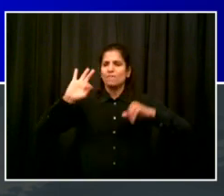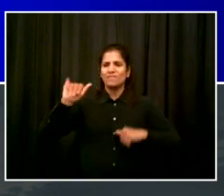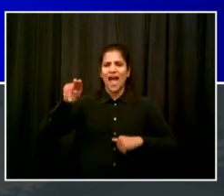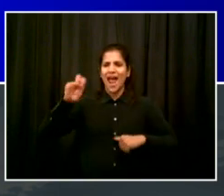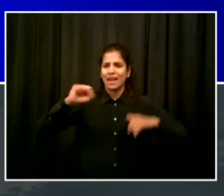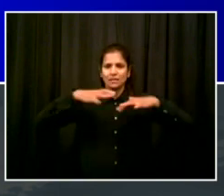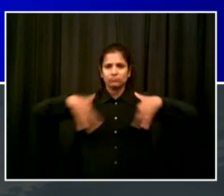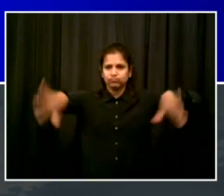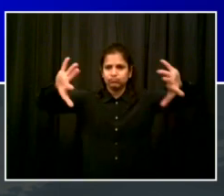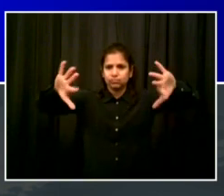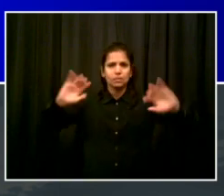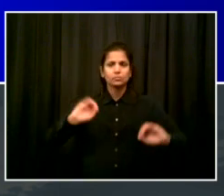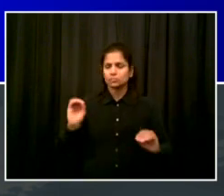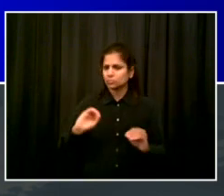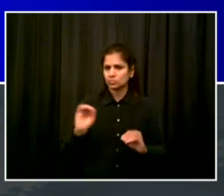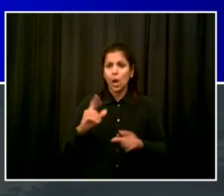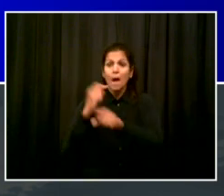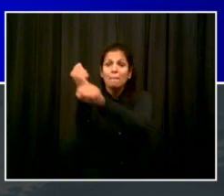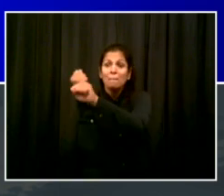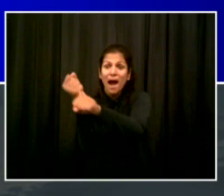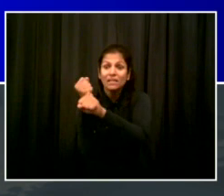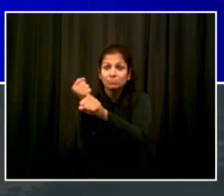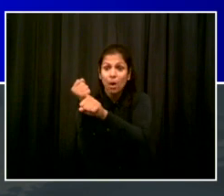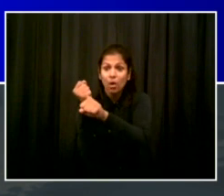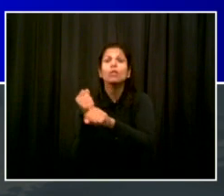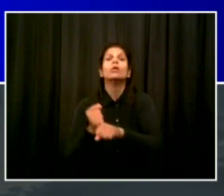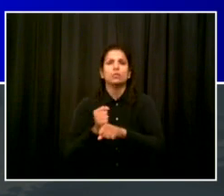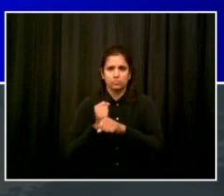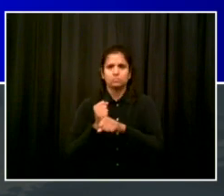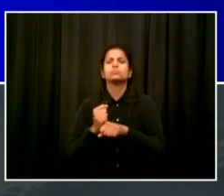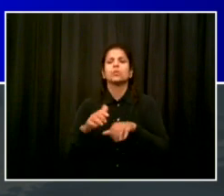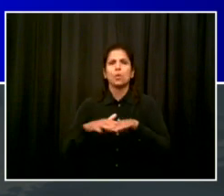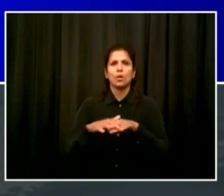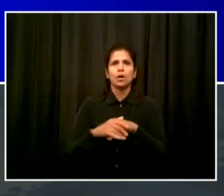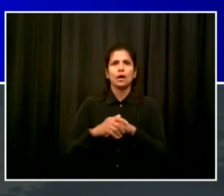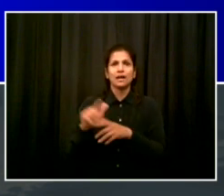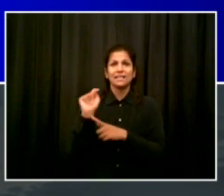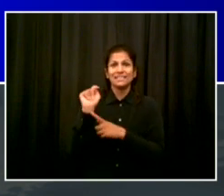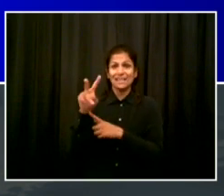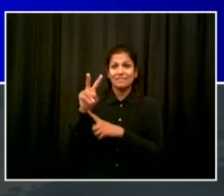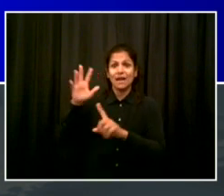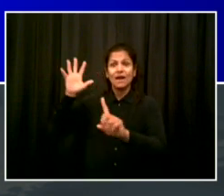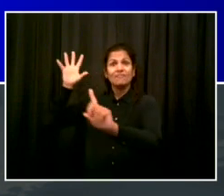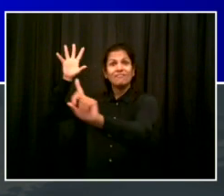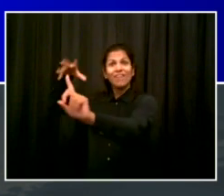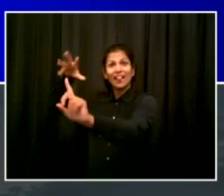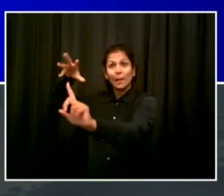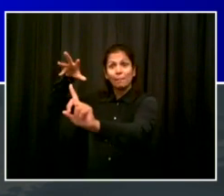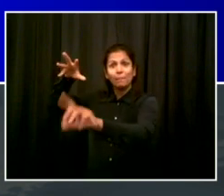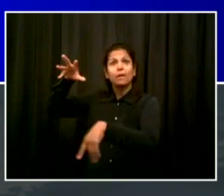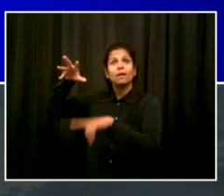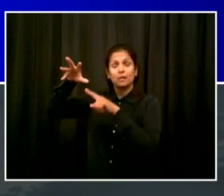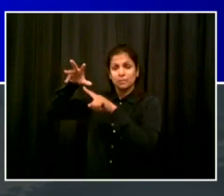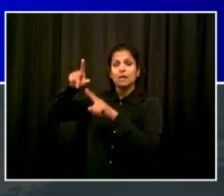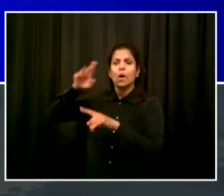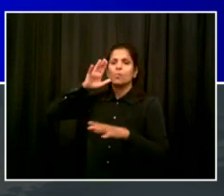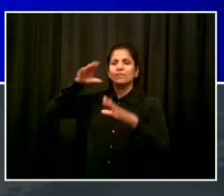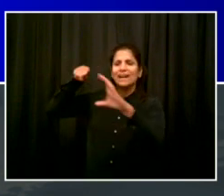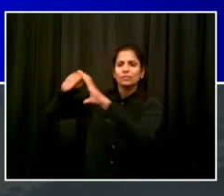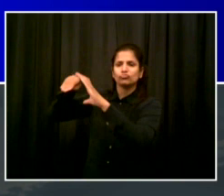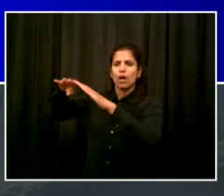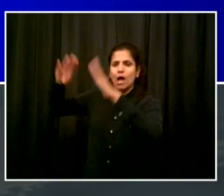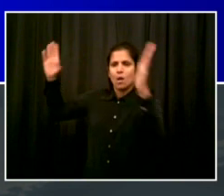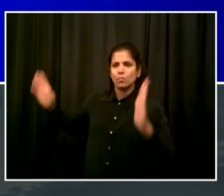then particularly to all the baseball fans out there, and I'm one of them. We are so happy to see baseball coming back next week.